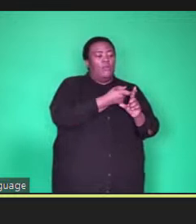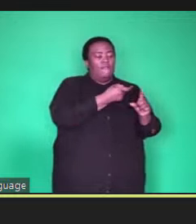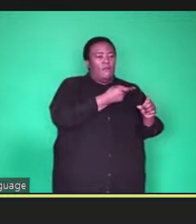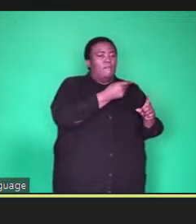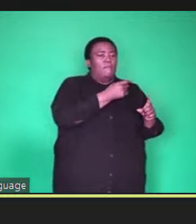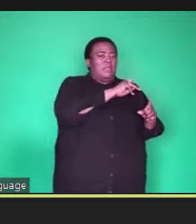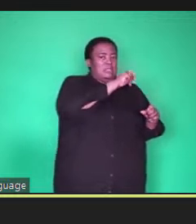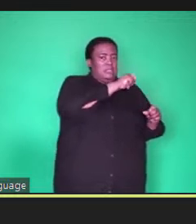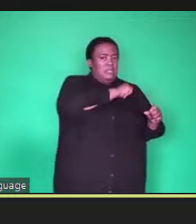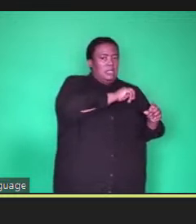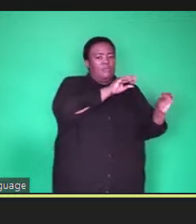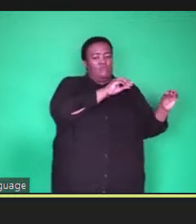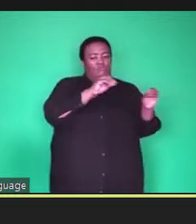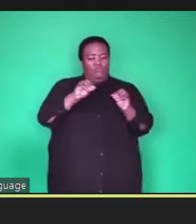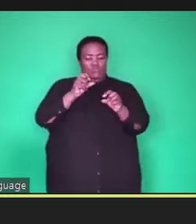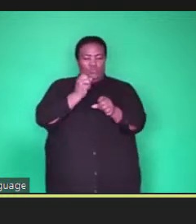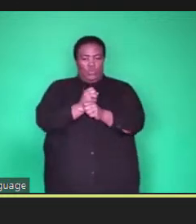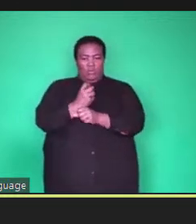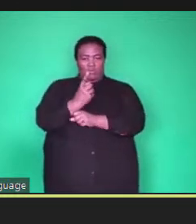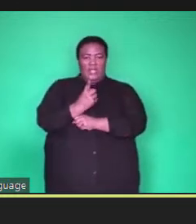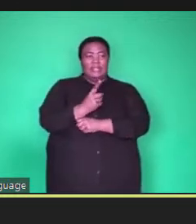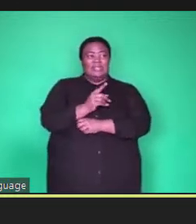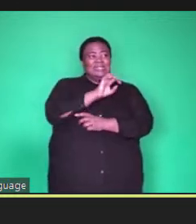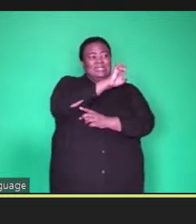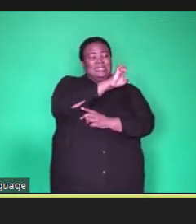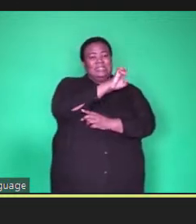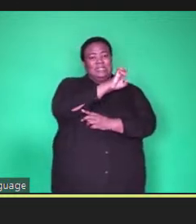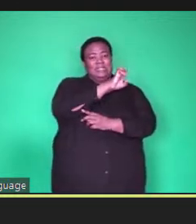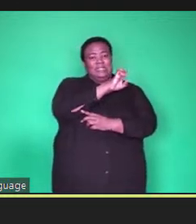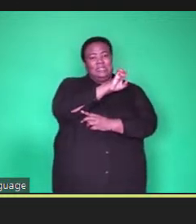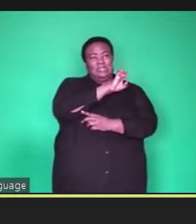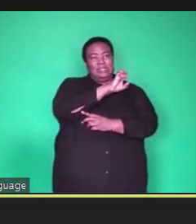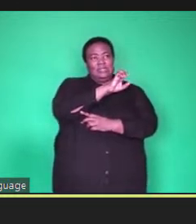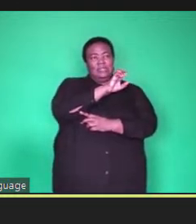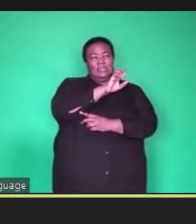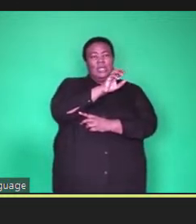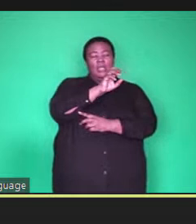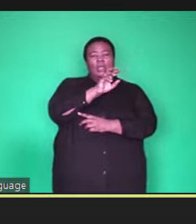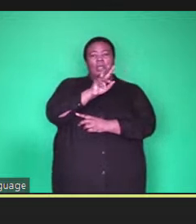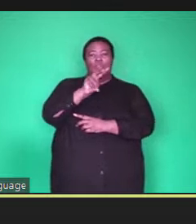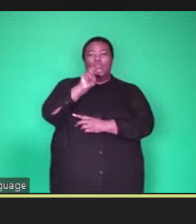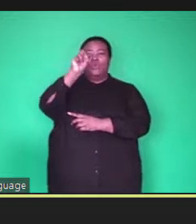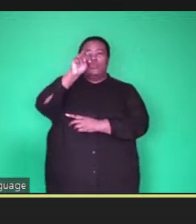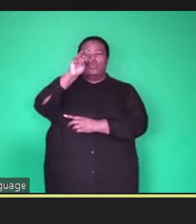Gauteng. Eastern Cape, Northwest,